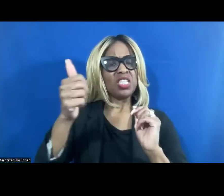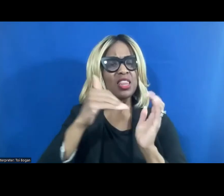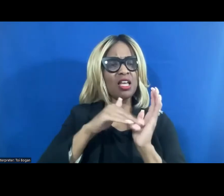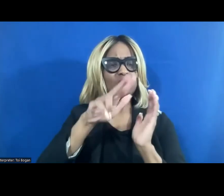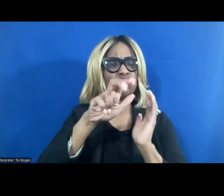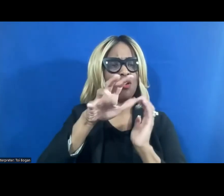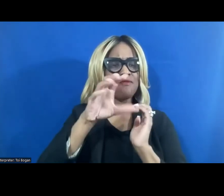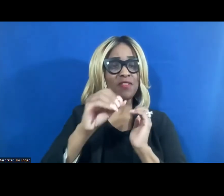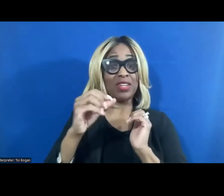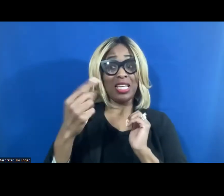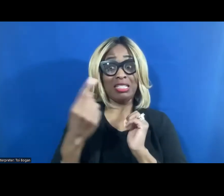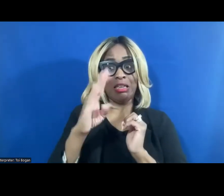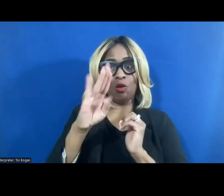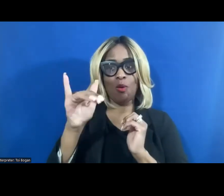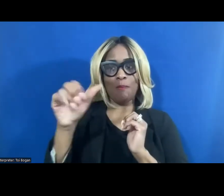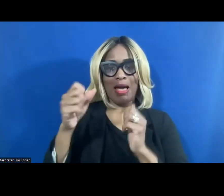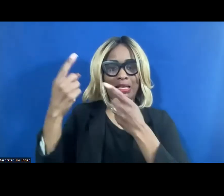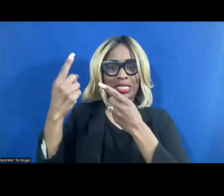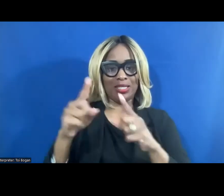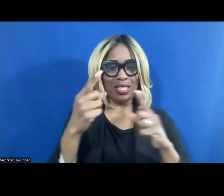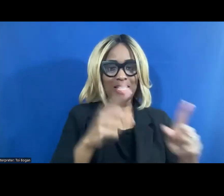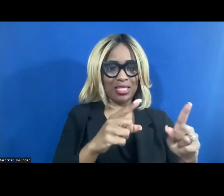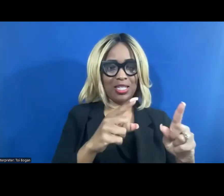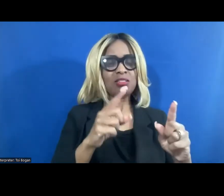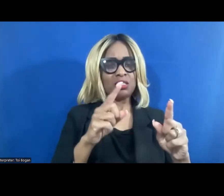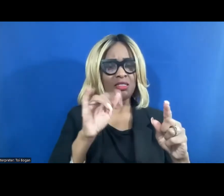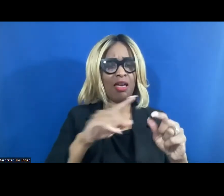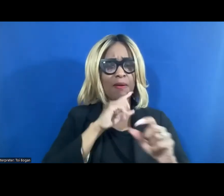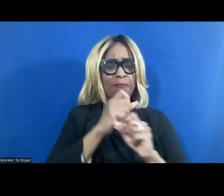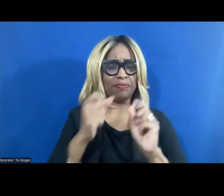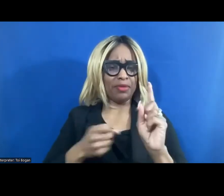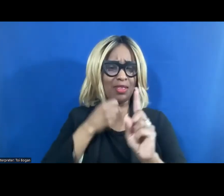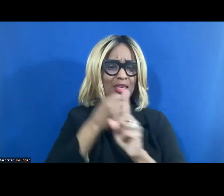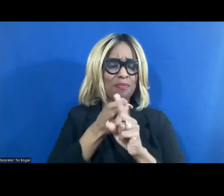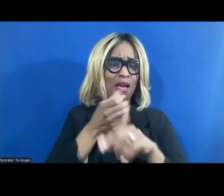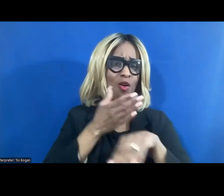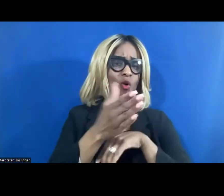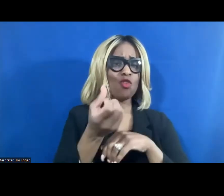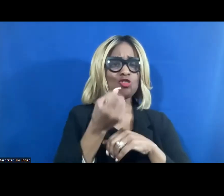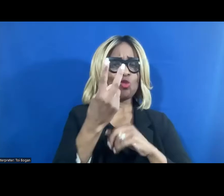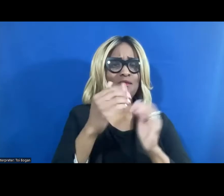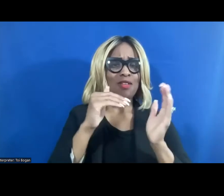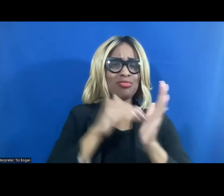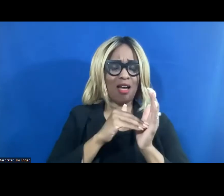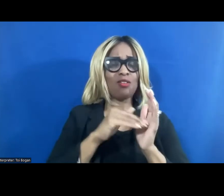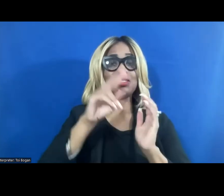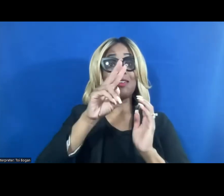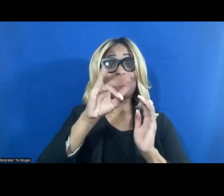10,350 single bias incidents that impacted over 12,000 victims in this